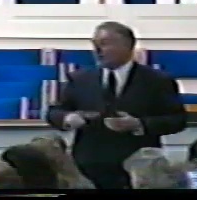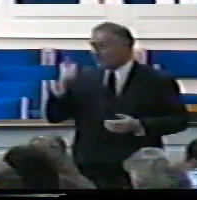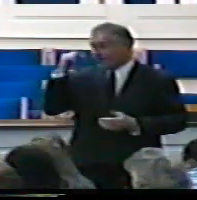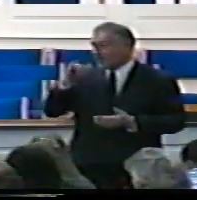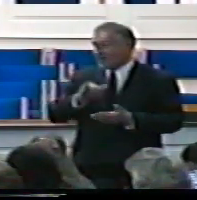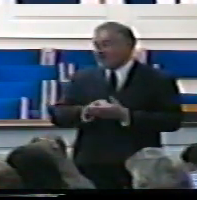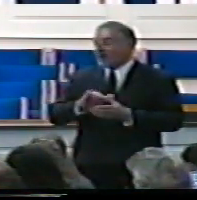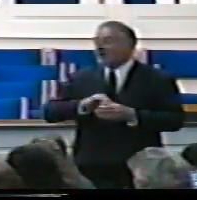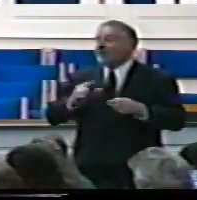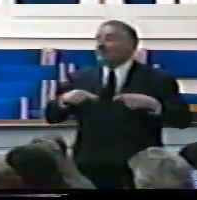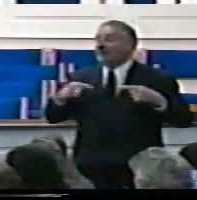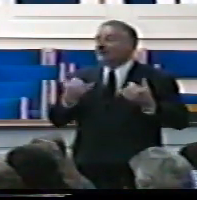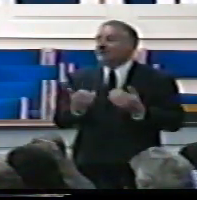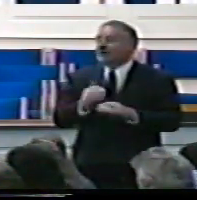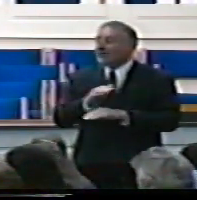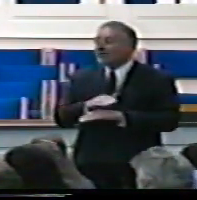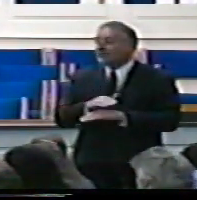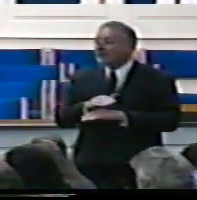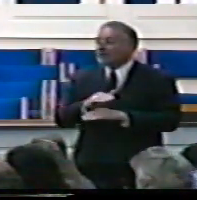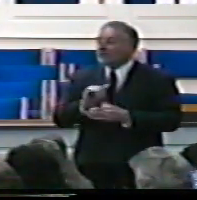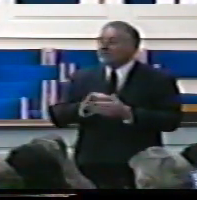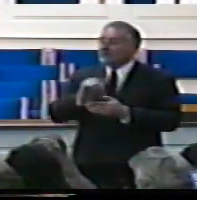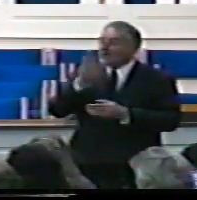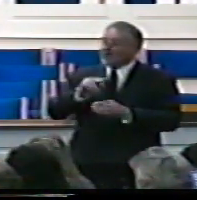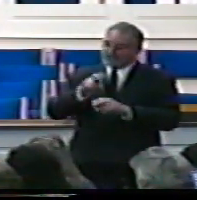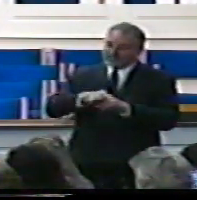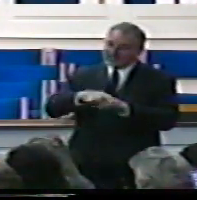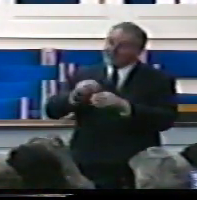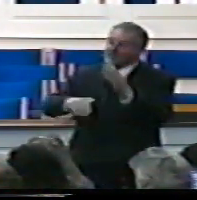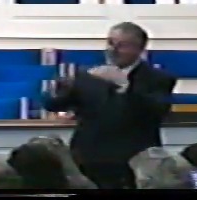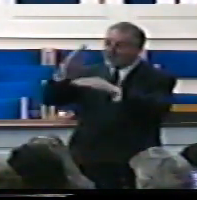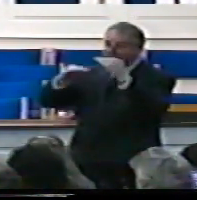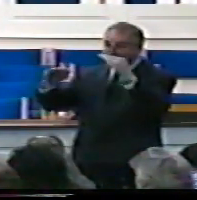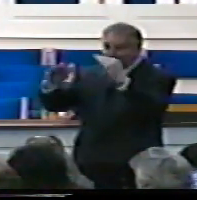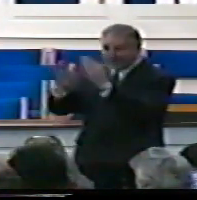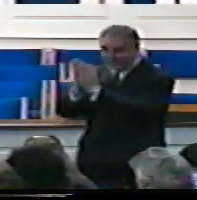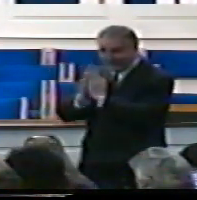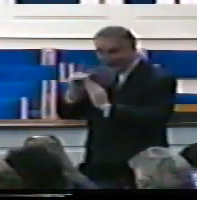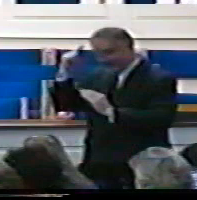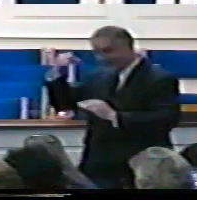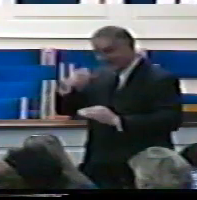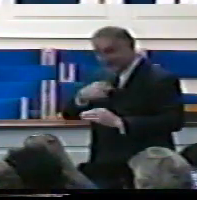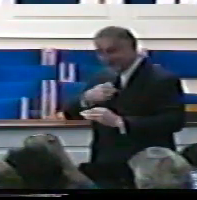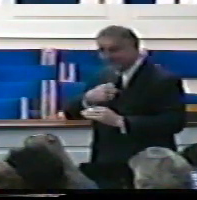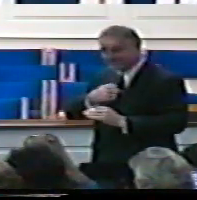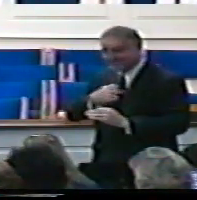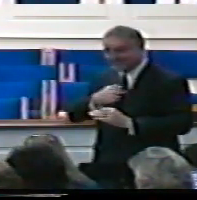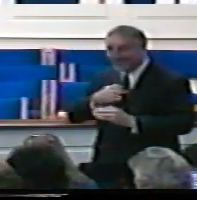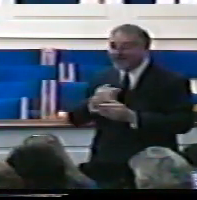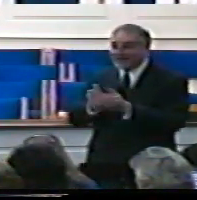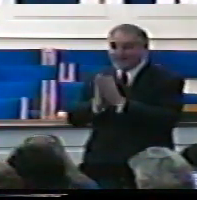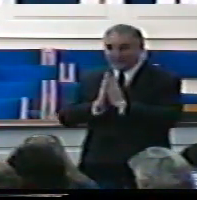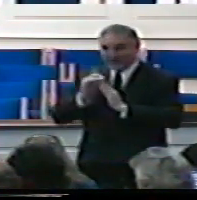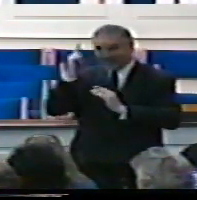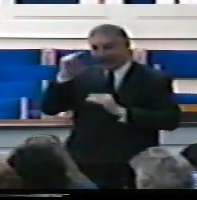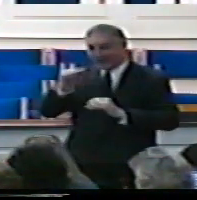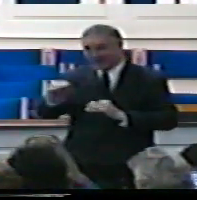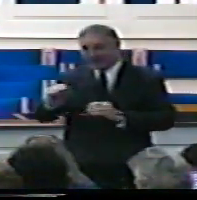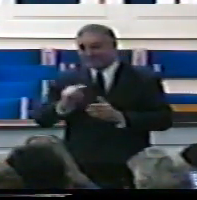And I'm glad that tonight He sits in the heaven and He's praying for me. And He's praying for you.